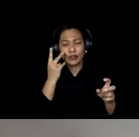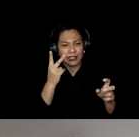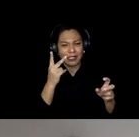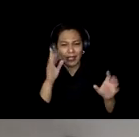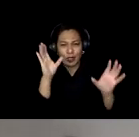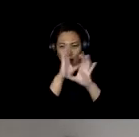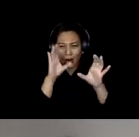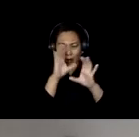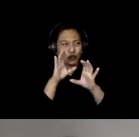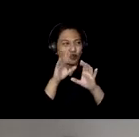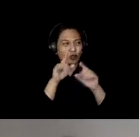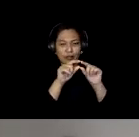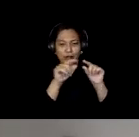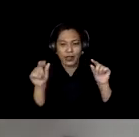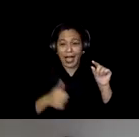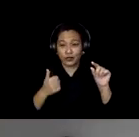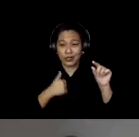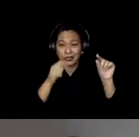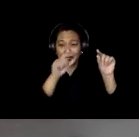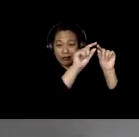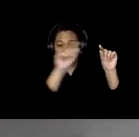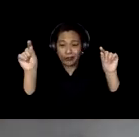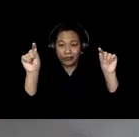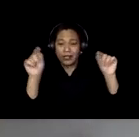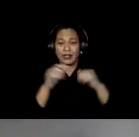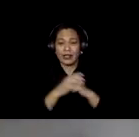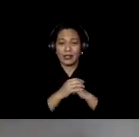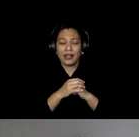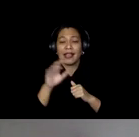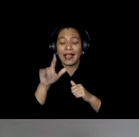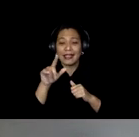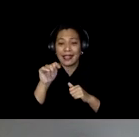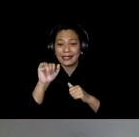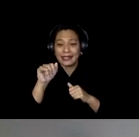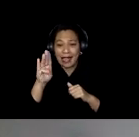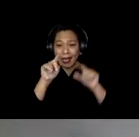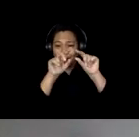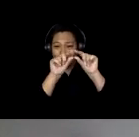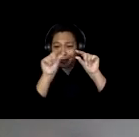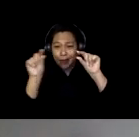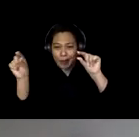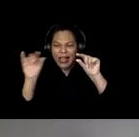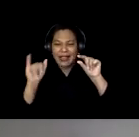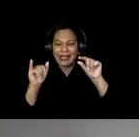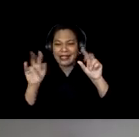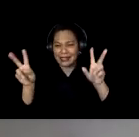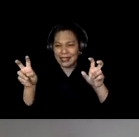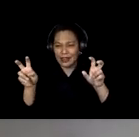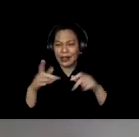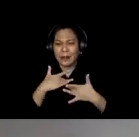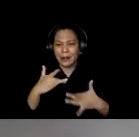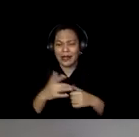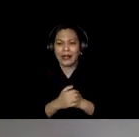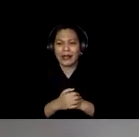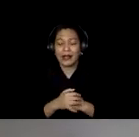look at the tab that it's on, the title is sort of the words that are on the tab. It's also, if you